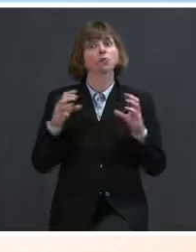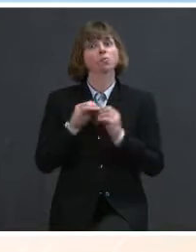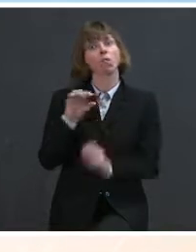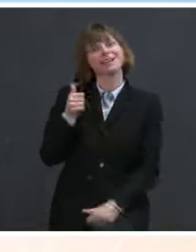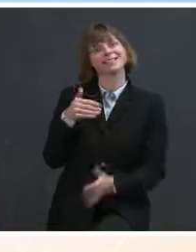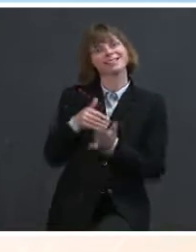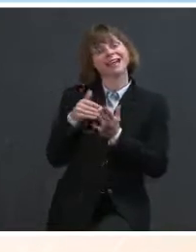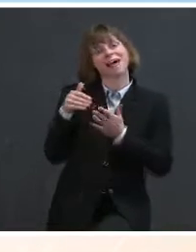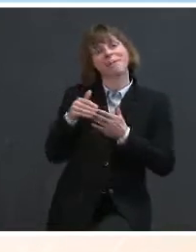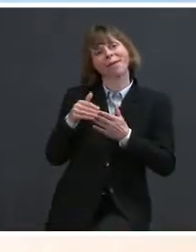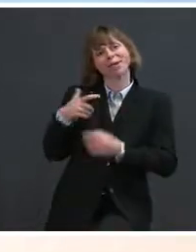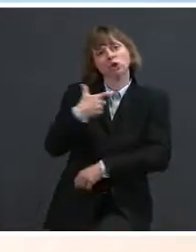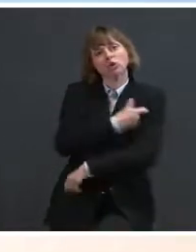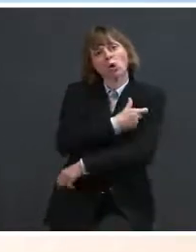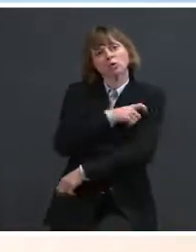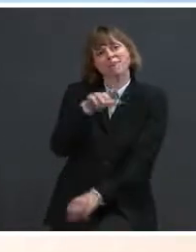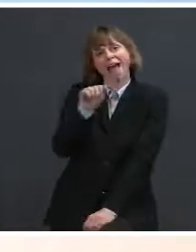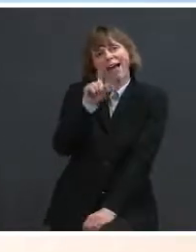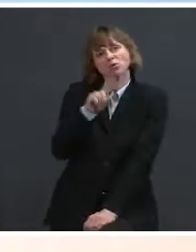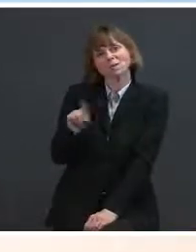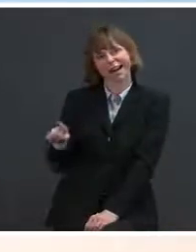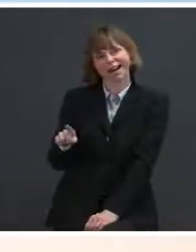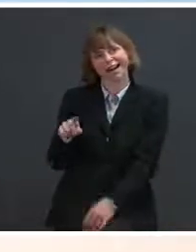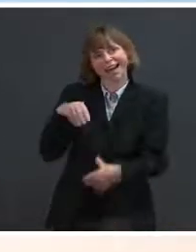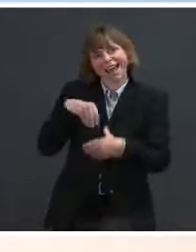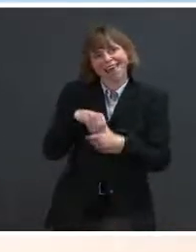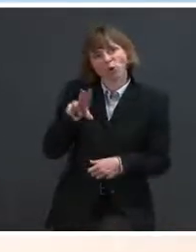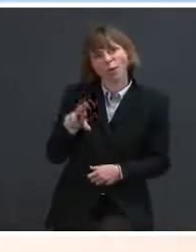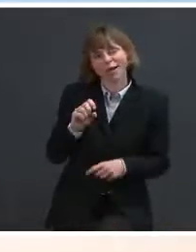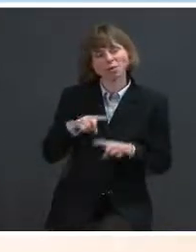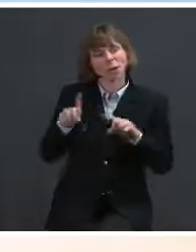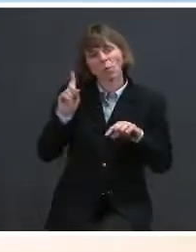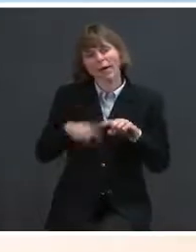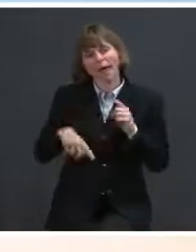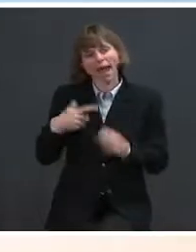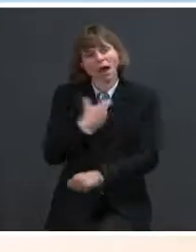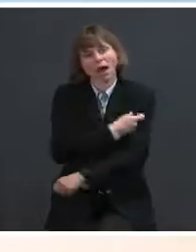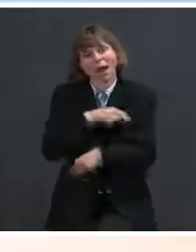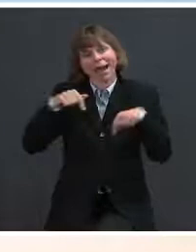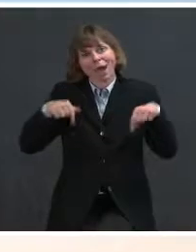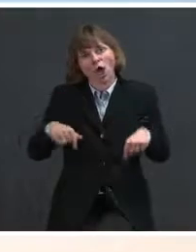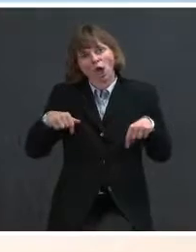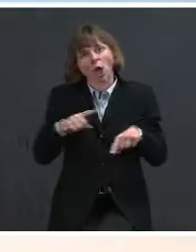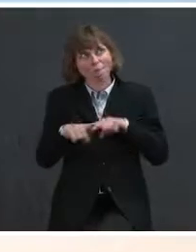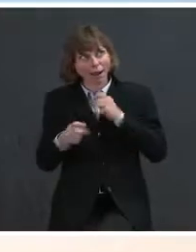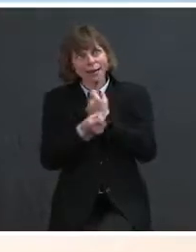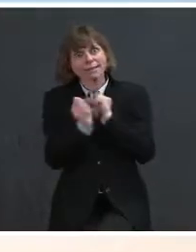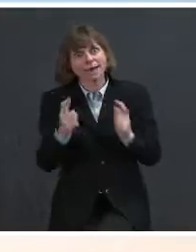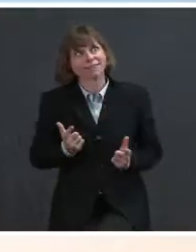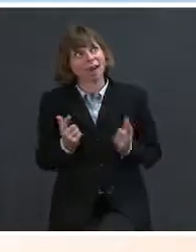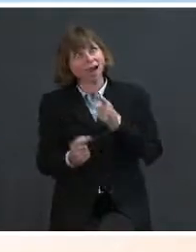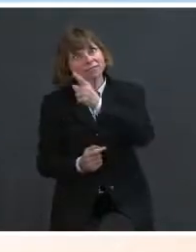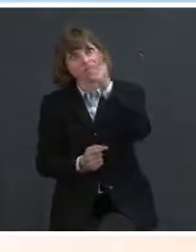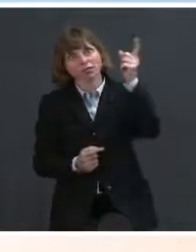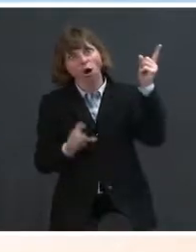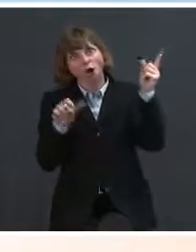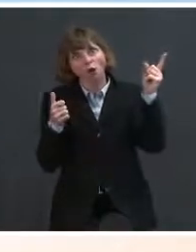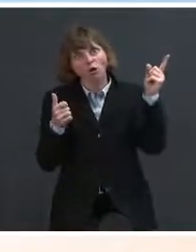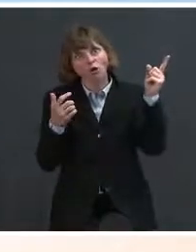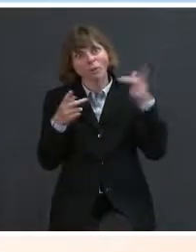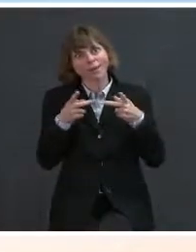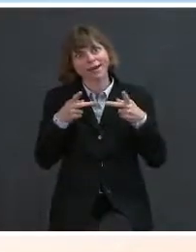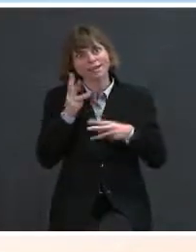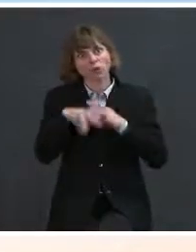vaccine in the U.S. that can't be administered here, but could save lives in Europe and other places in the world if the company was freed from